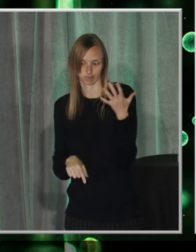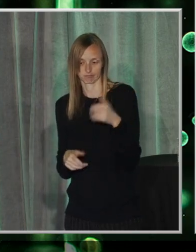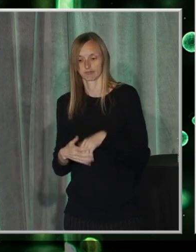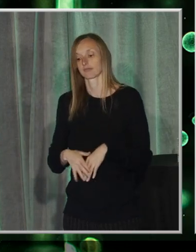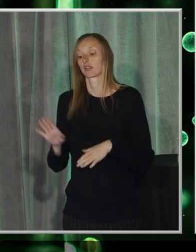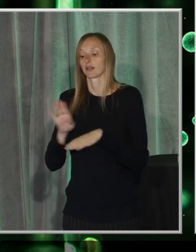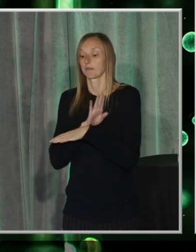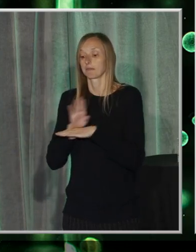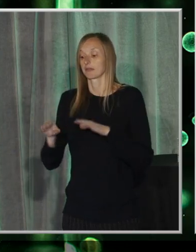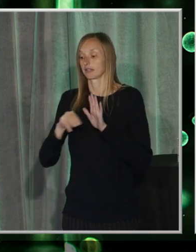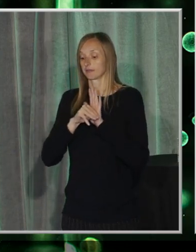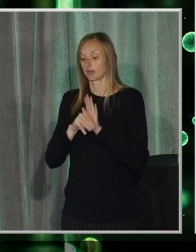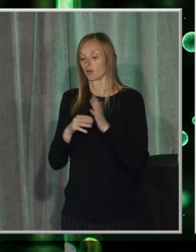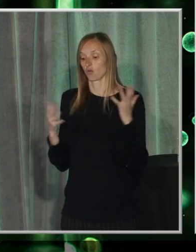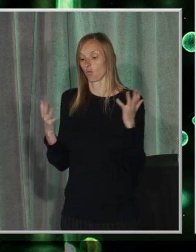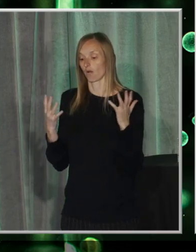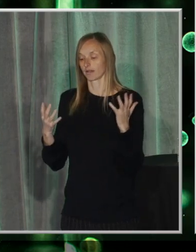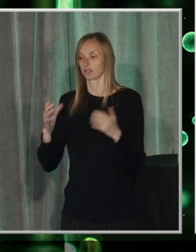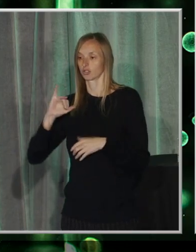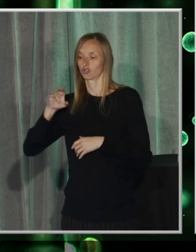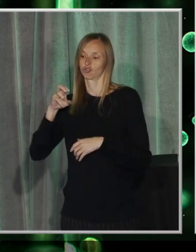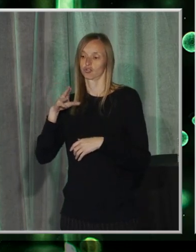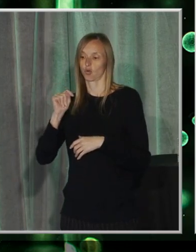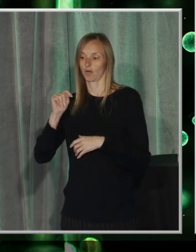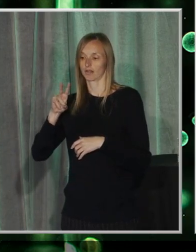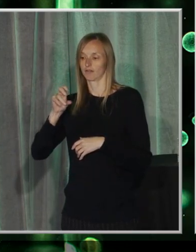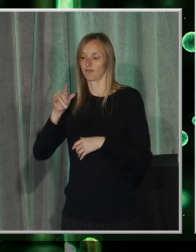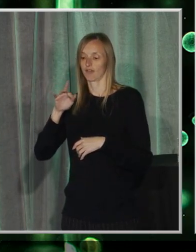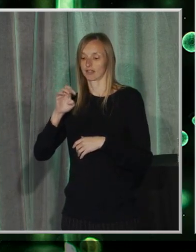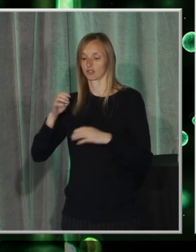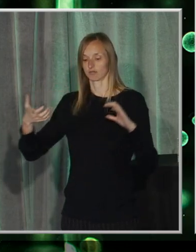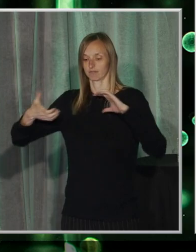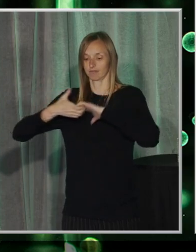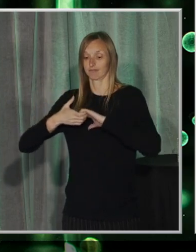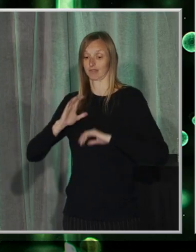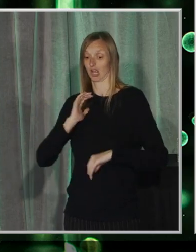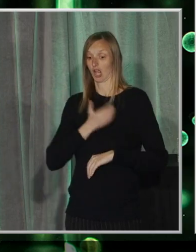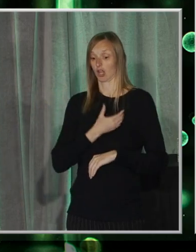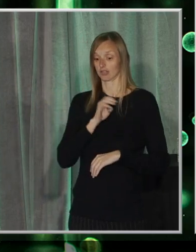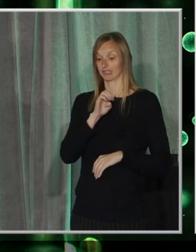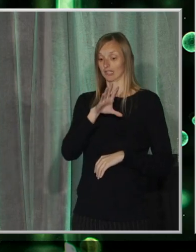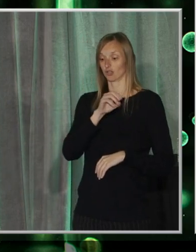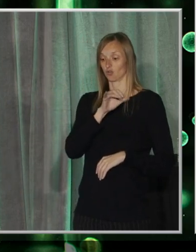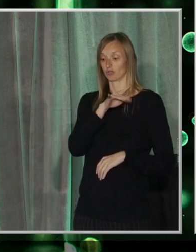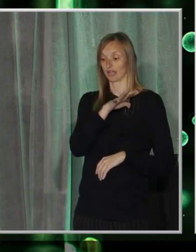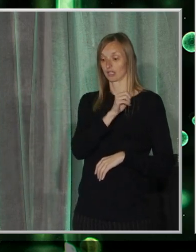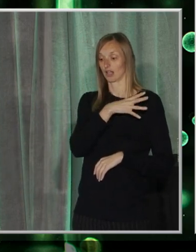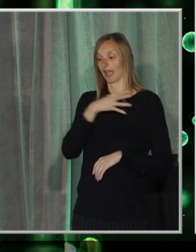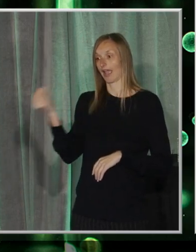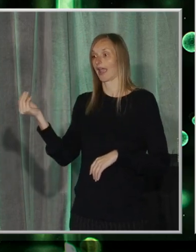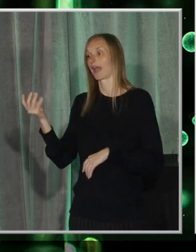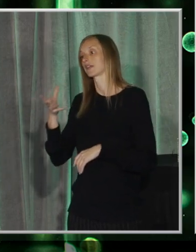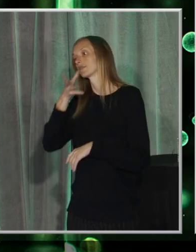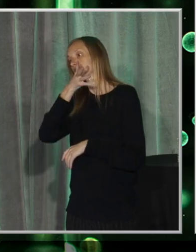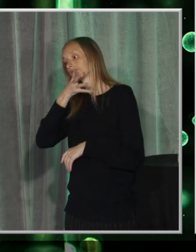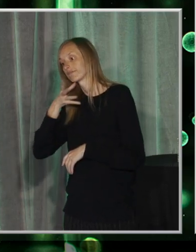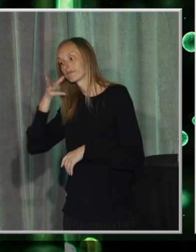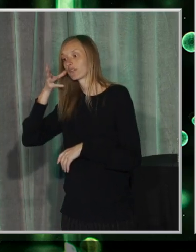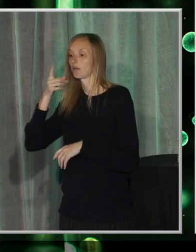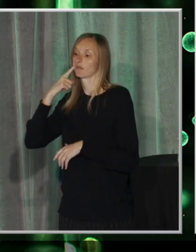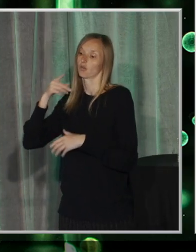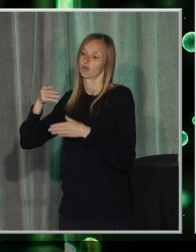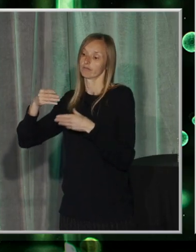business model is a joint venture between EcoCycle and the partnering breeding and or